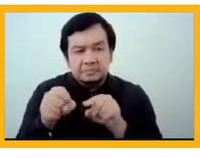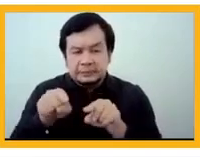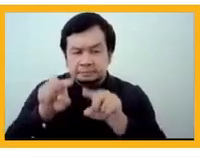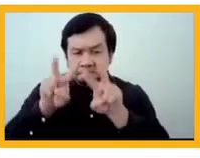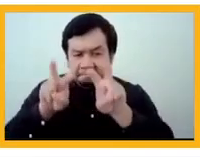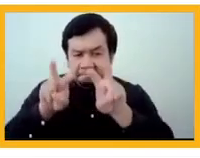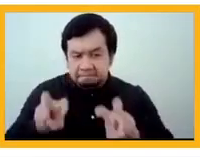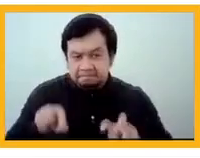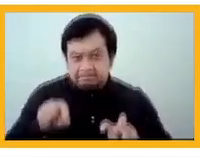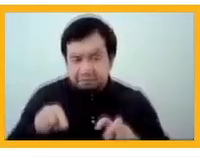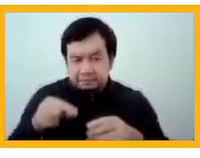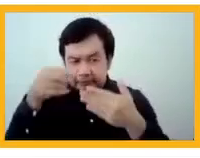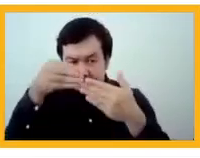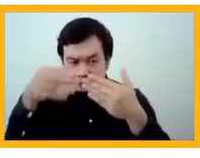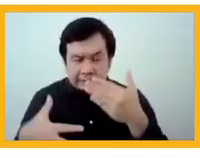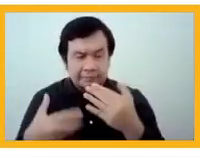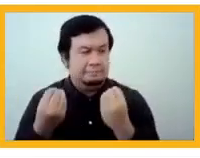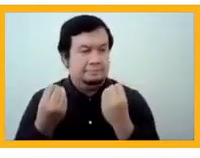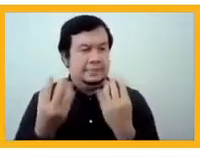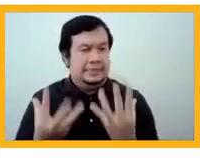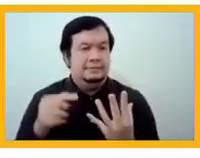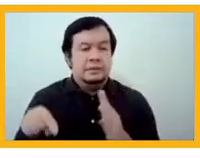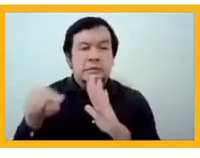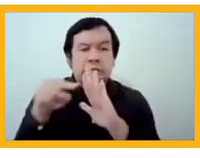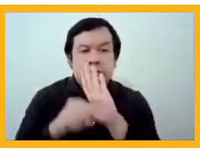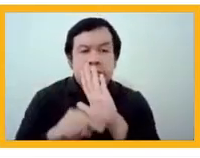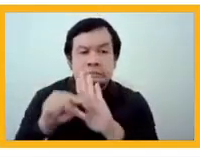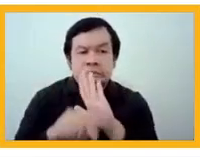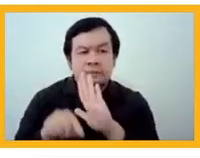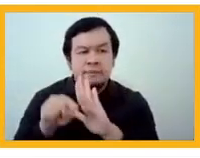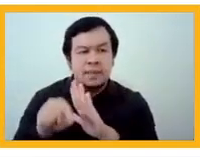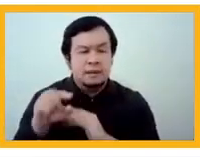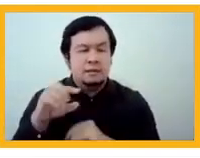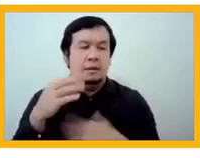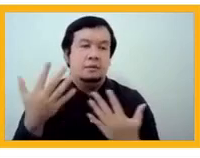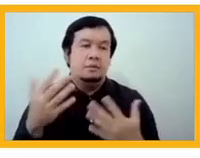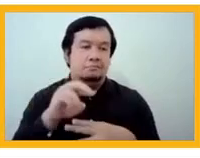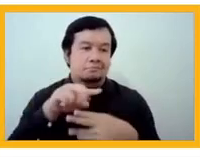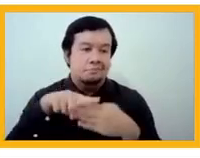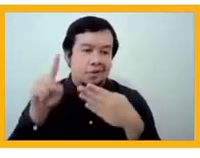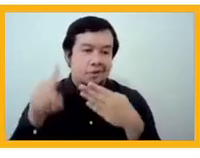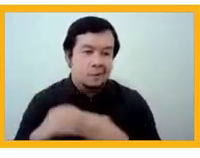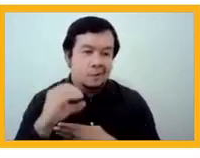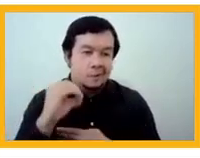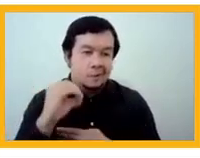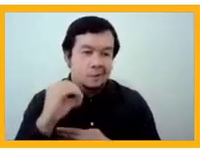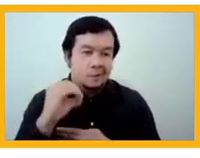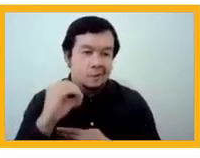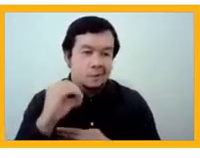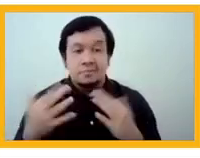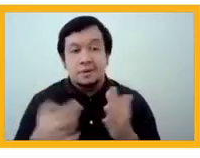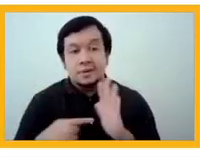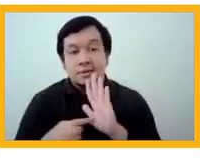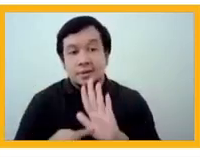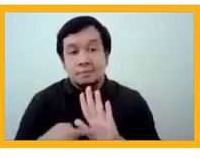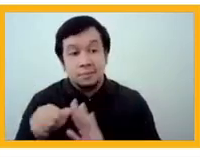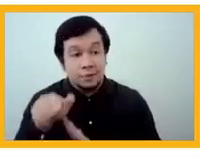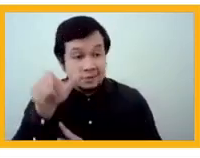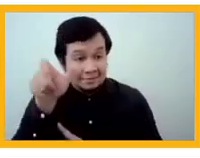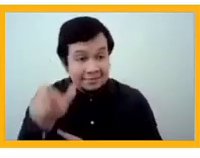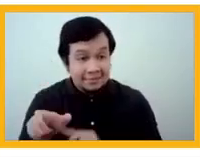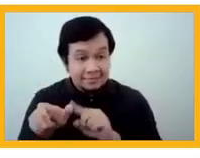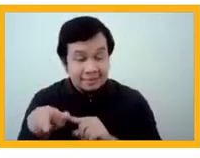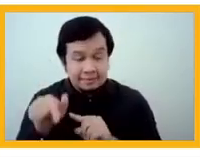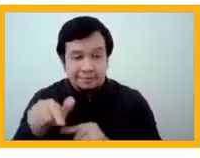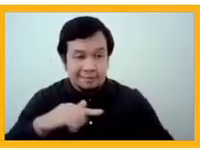effects, including very high profile interventions like one laptop per child, where you spend a lot of money, give kids a bunch of computers, and basically found